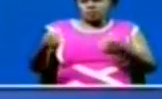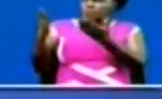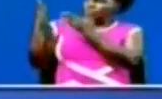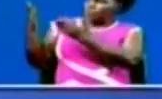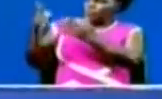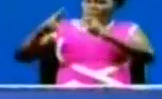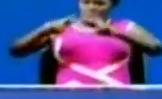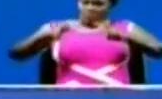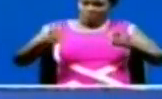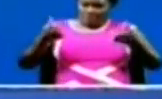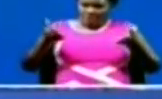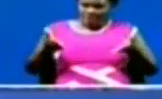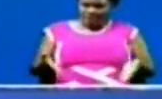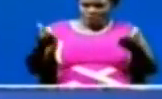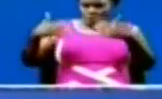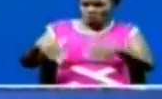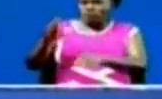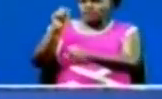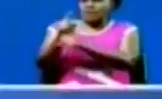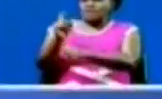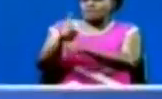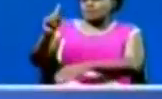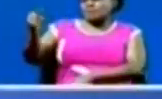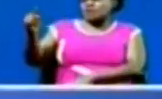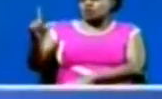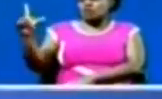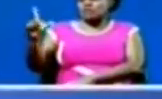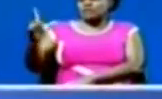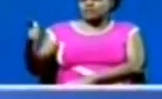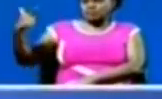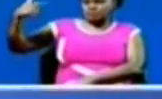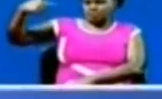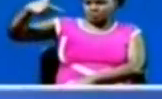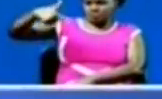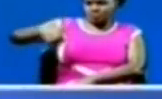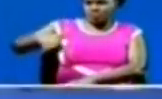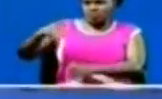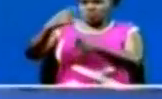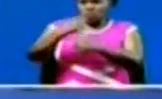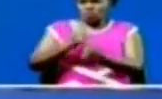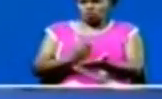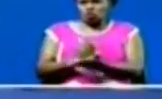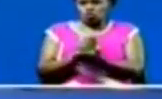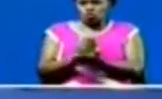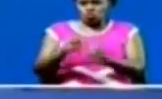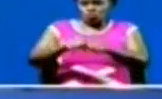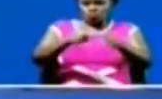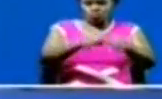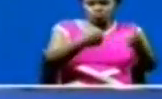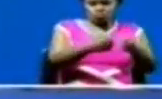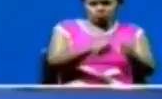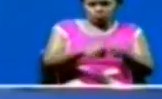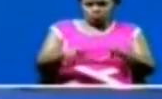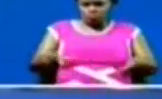under probe. Now, the loss of 11 million litres of fuel in the custody of the company through vandalism or spillage on